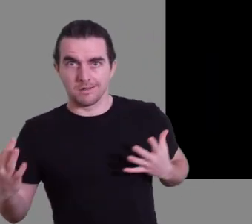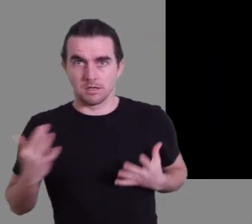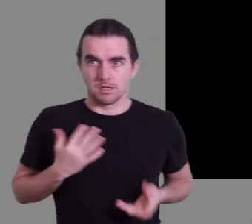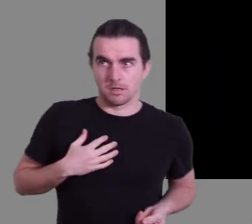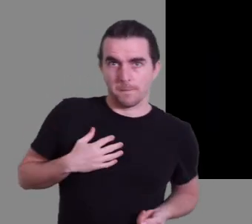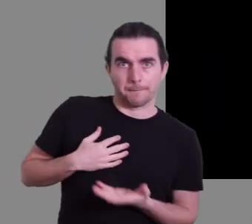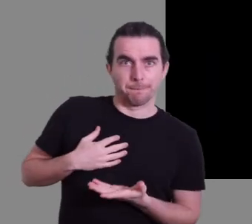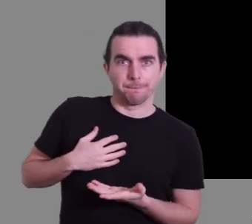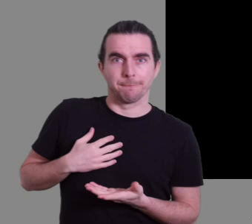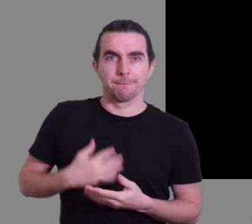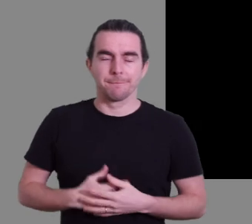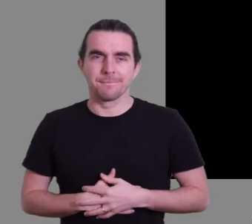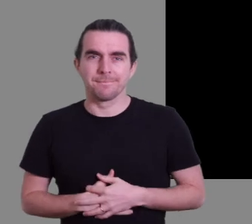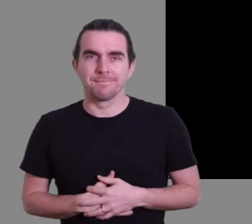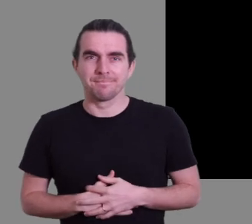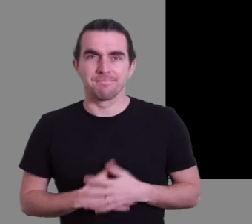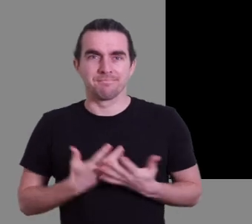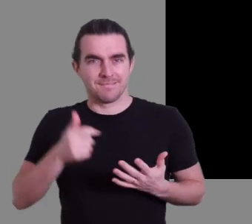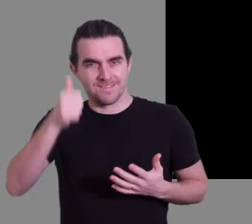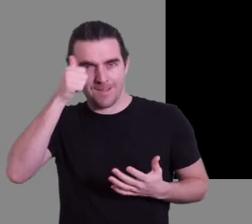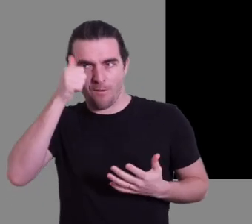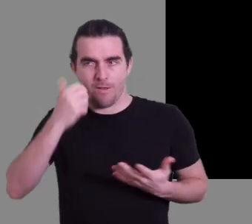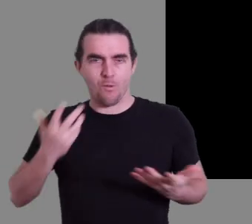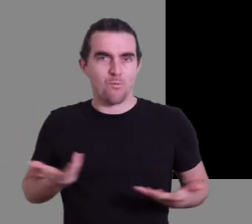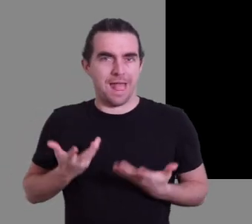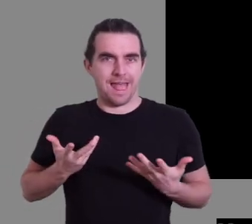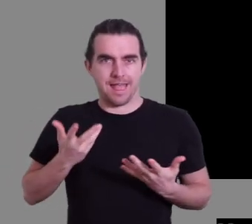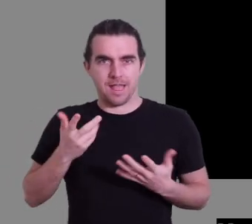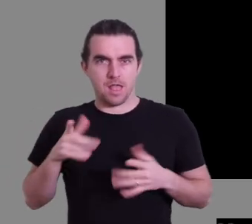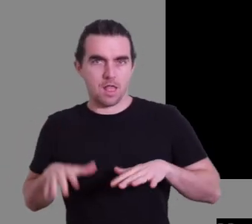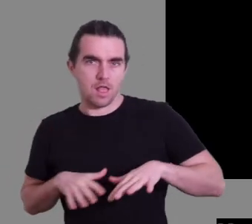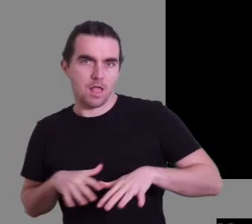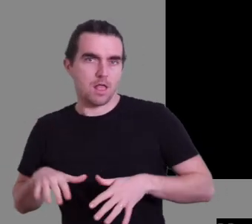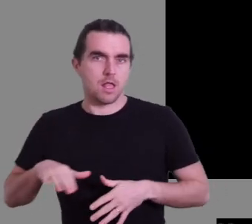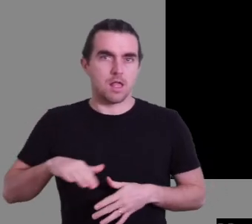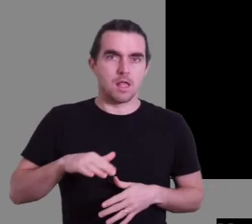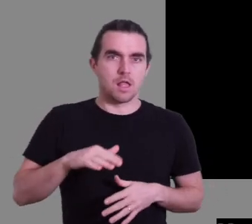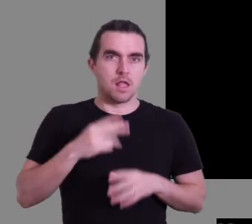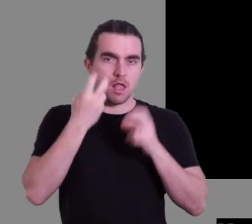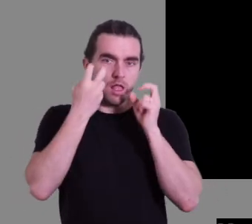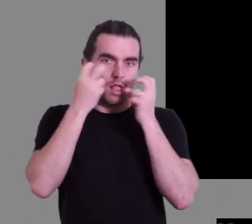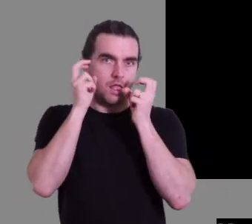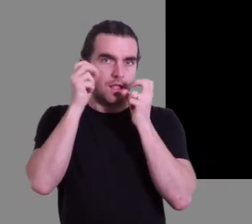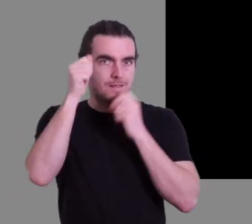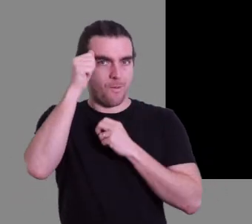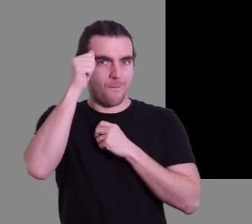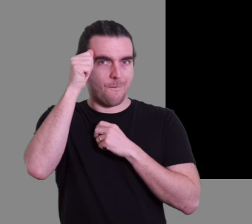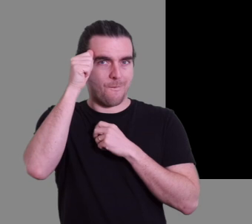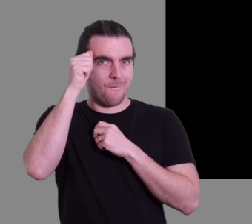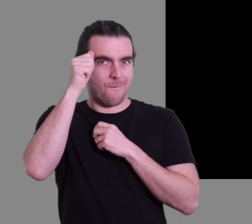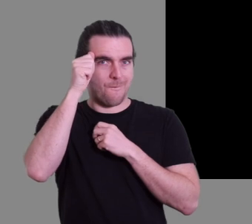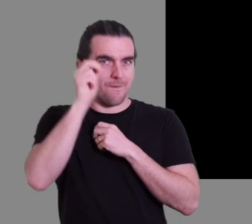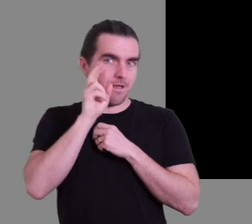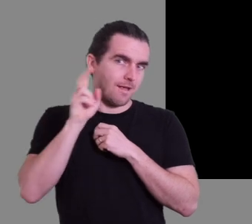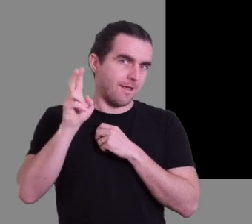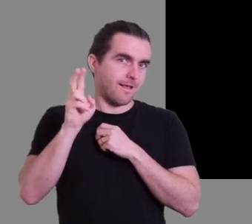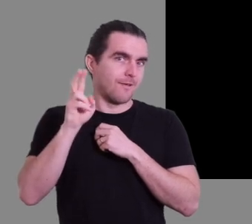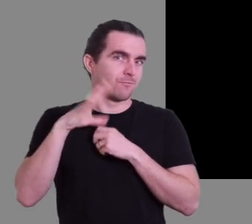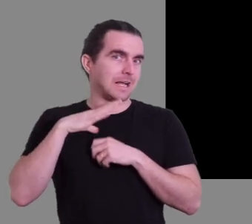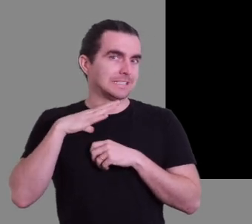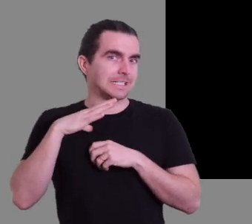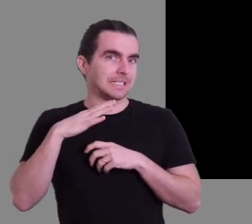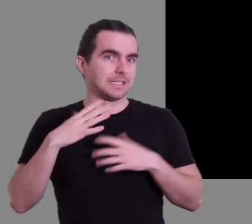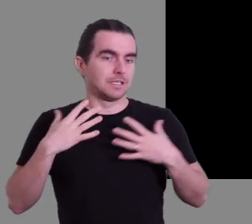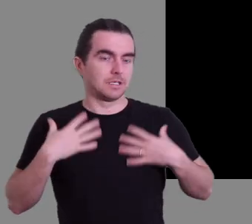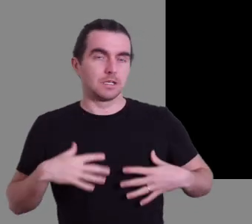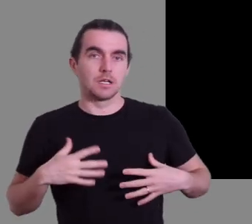Now here, the defender, he can read it. He sense where he is. Maybe a little glance at the corner of his right eye. He knows that he's reading it. And